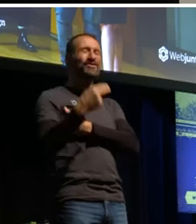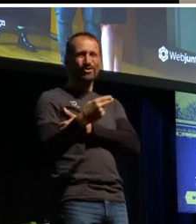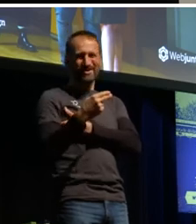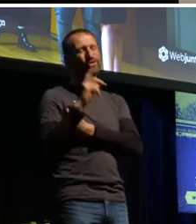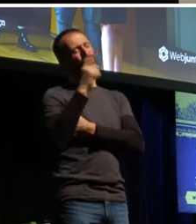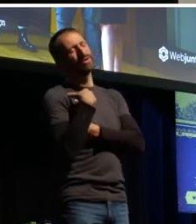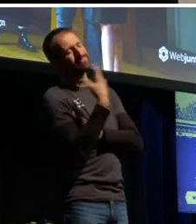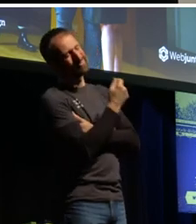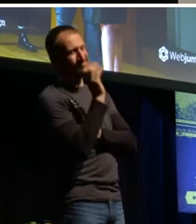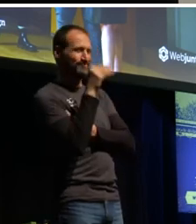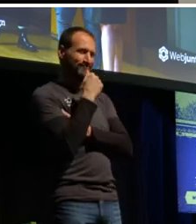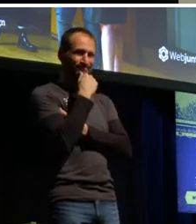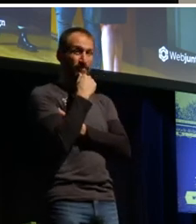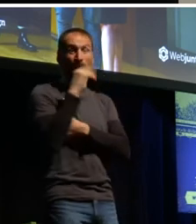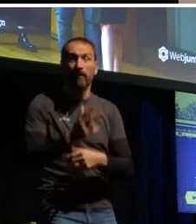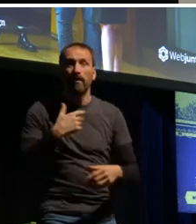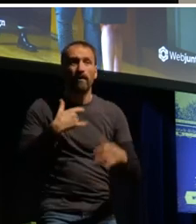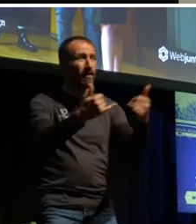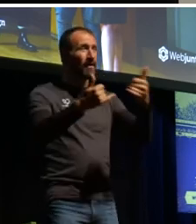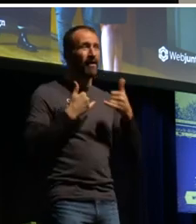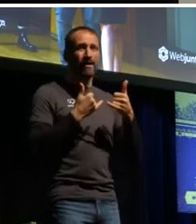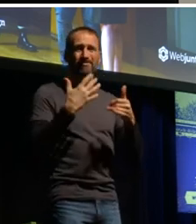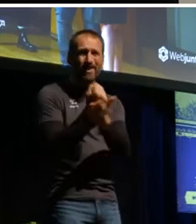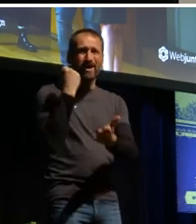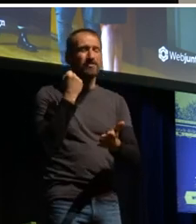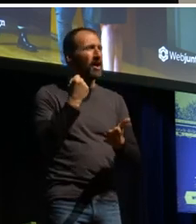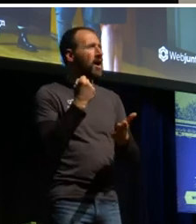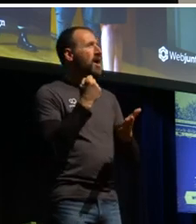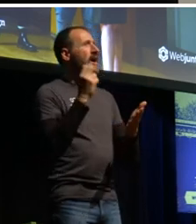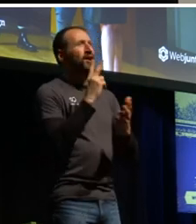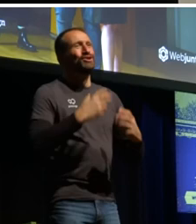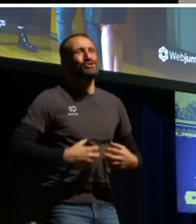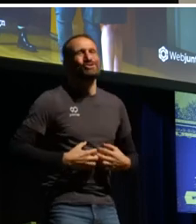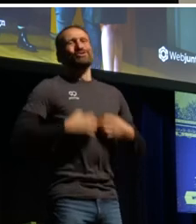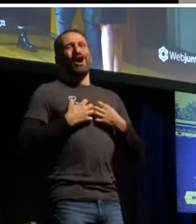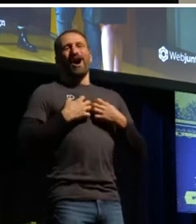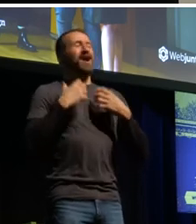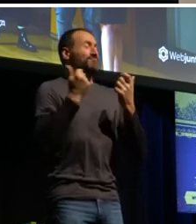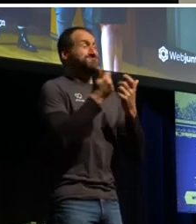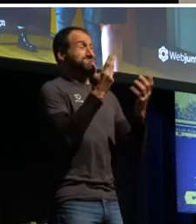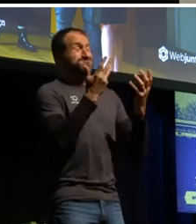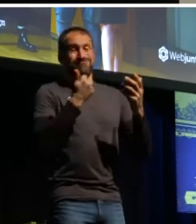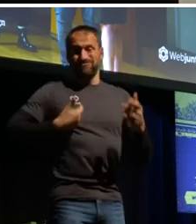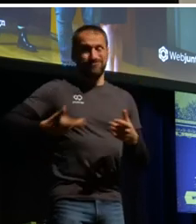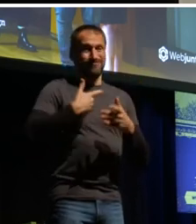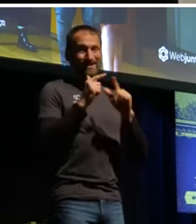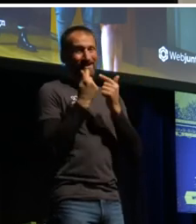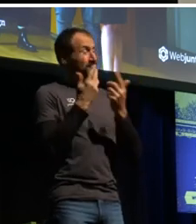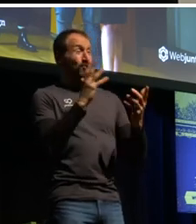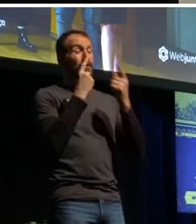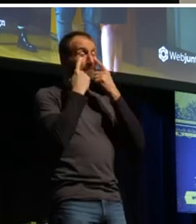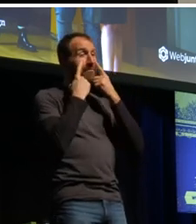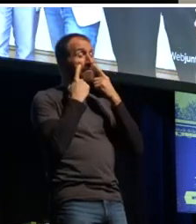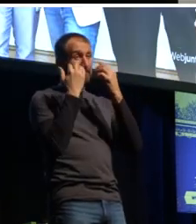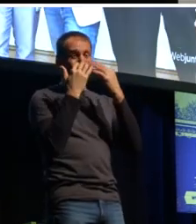winning the award. Which, you know, it was completely shocking. Several of us were almost in tears